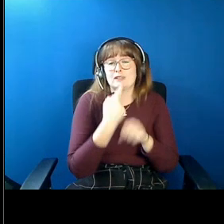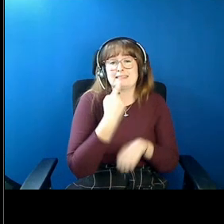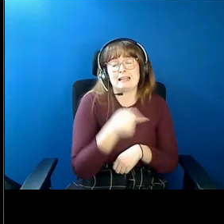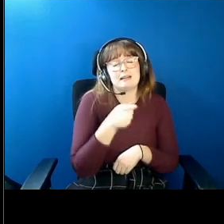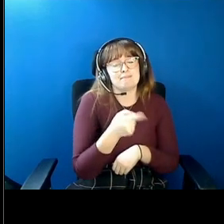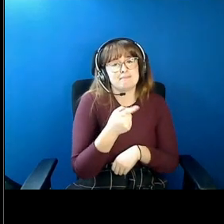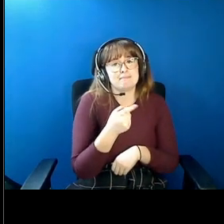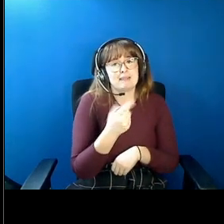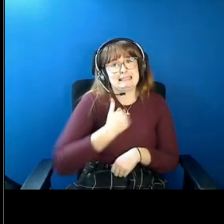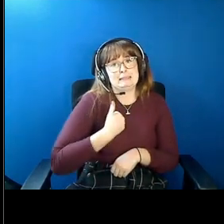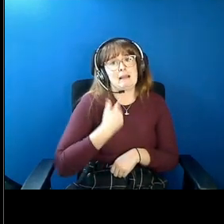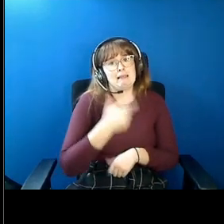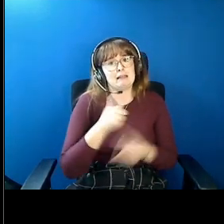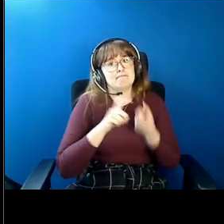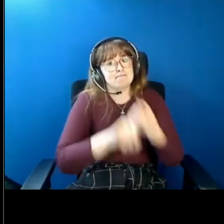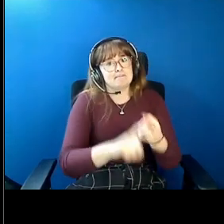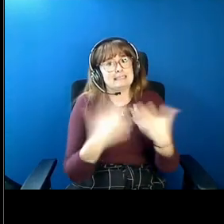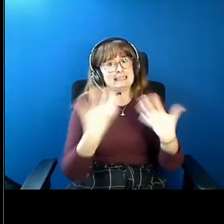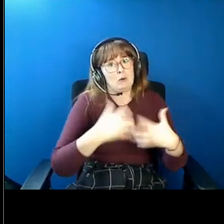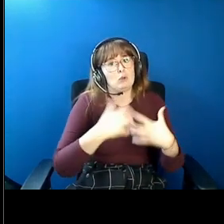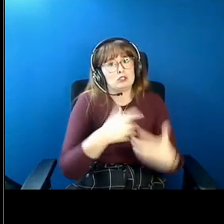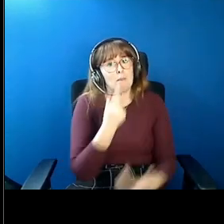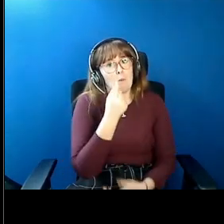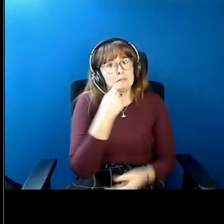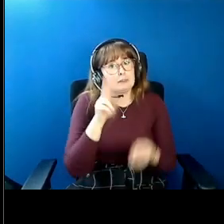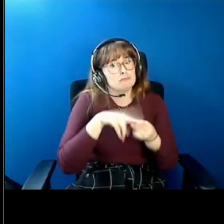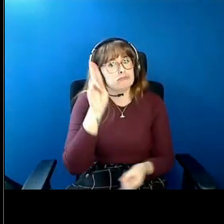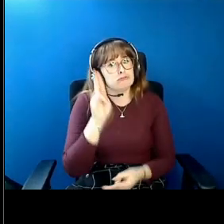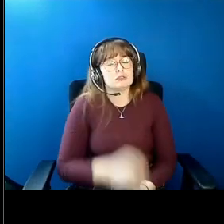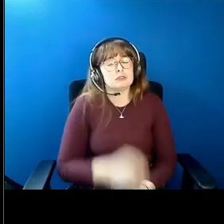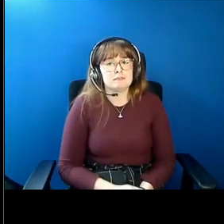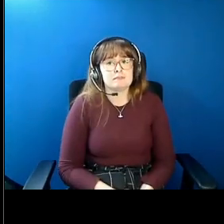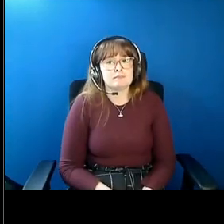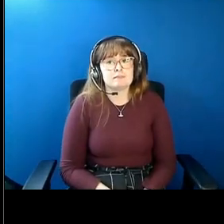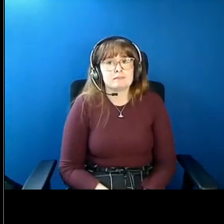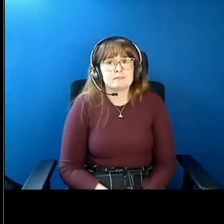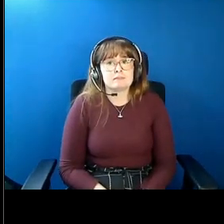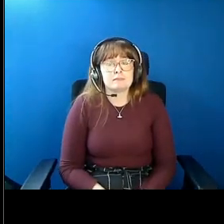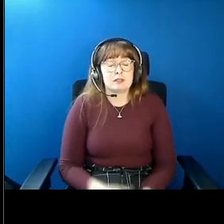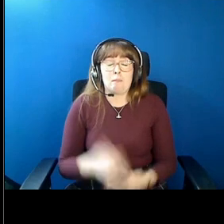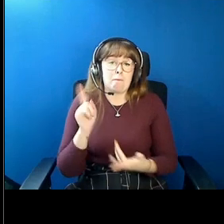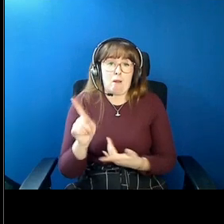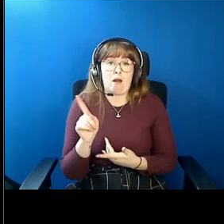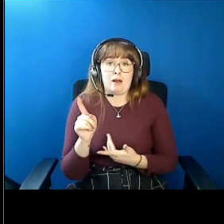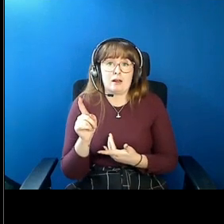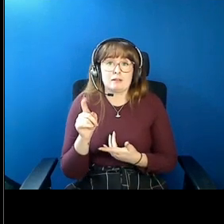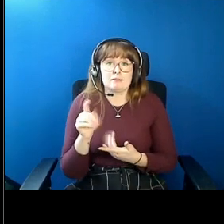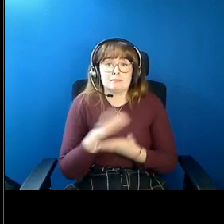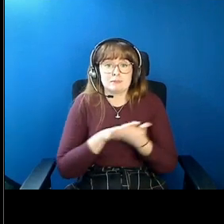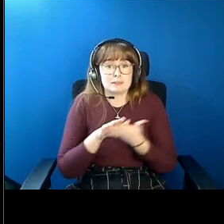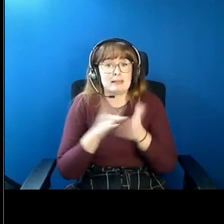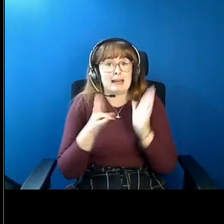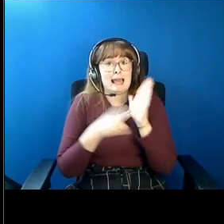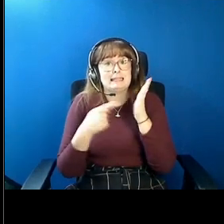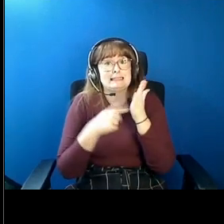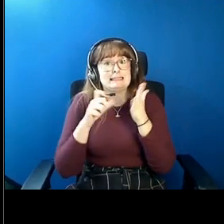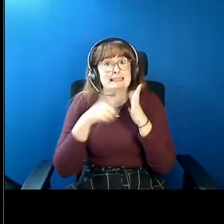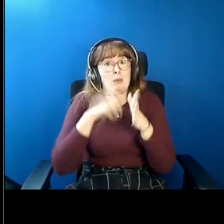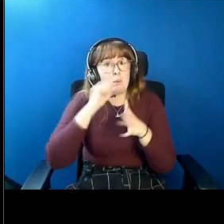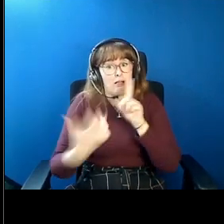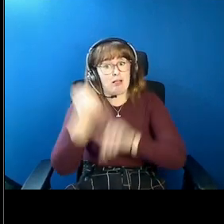to have the greatest potential for impact, it won't actually enable NTCA to achieve net zero by